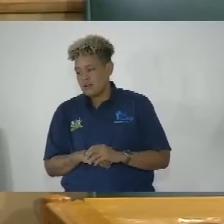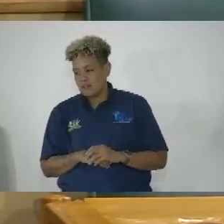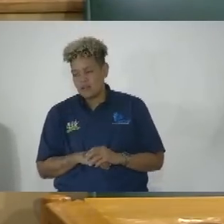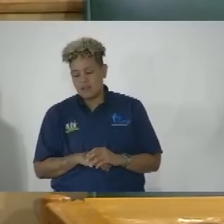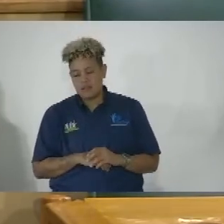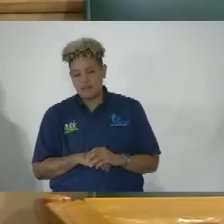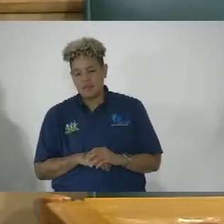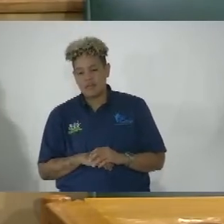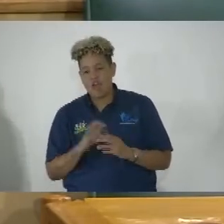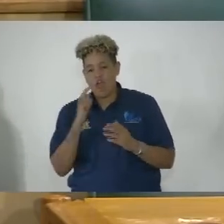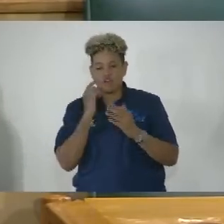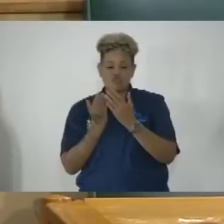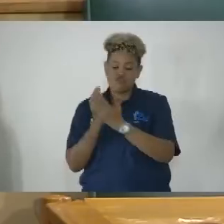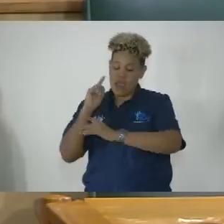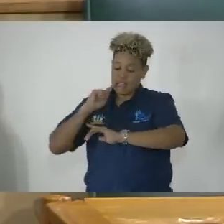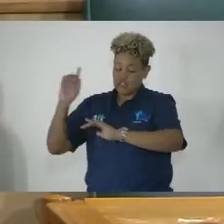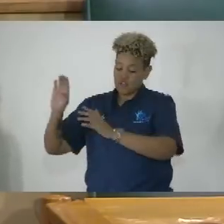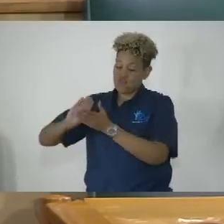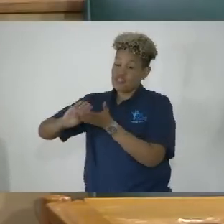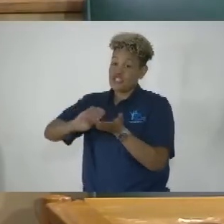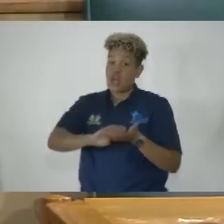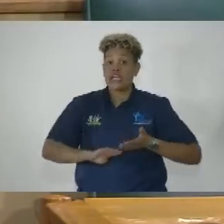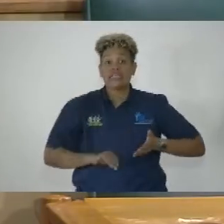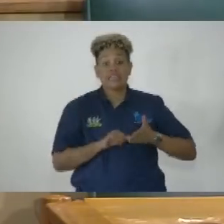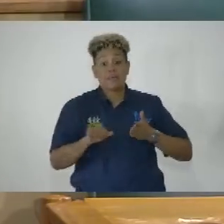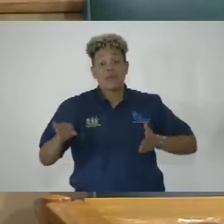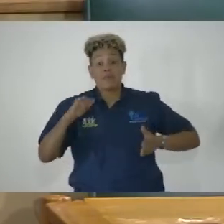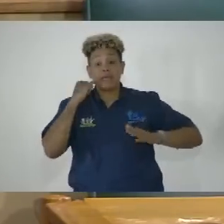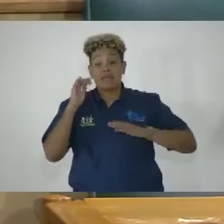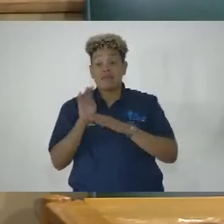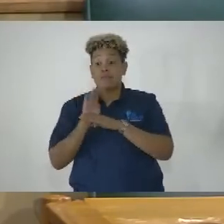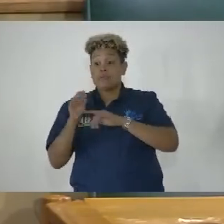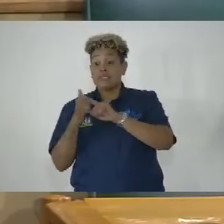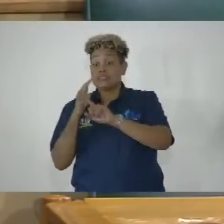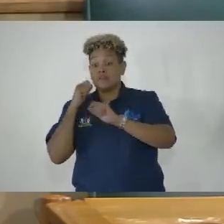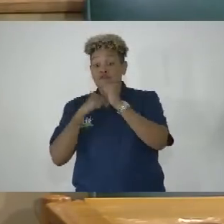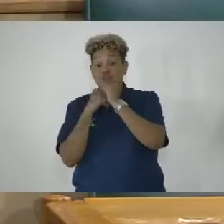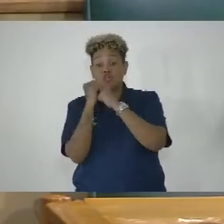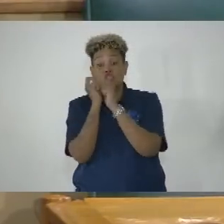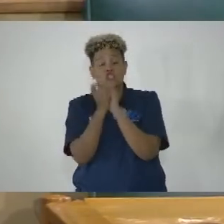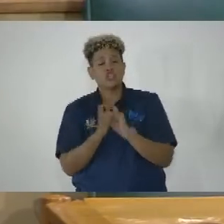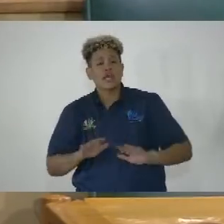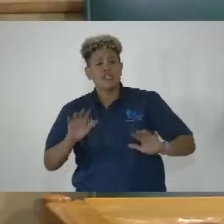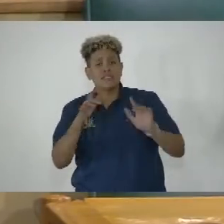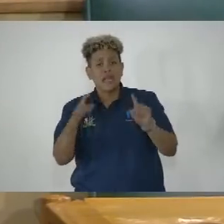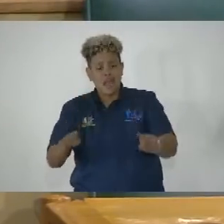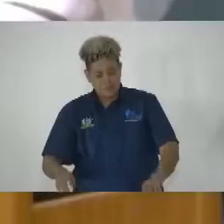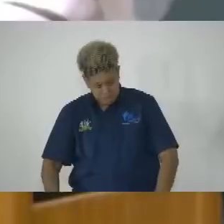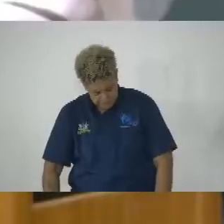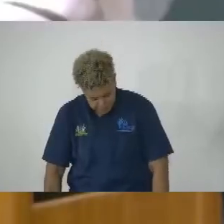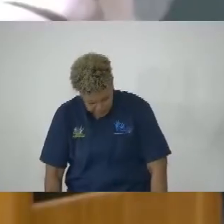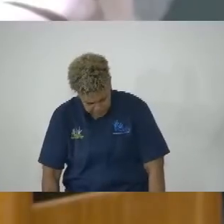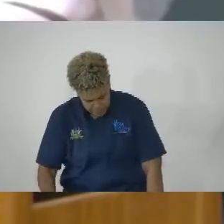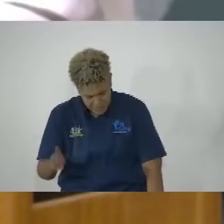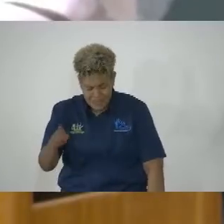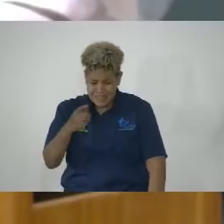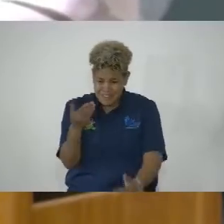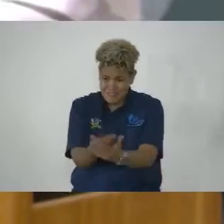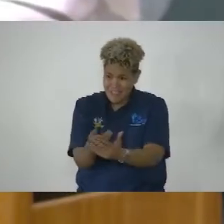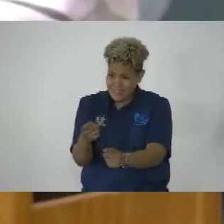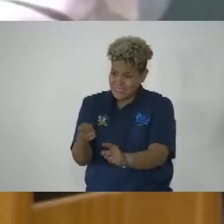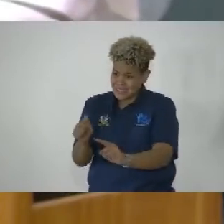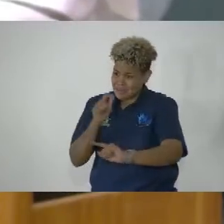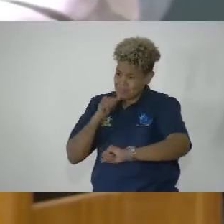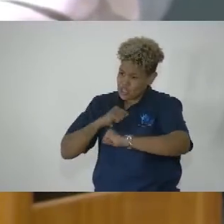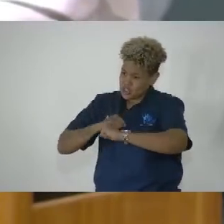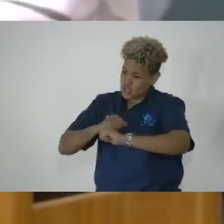And the right to redundancy payments if a business is restructured. The fact of this